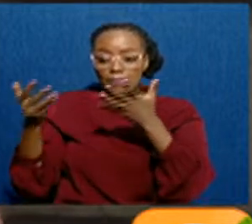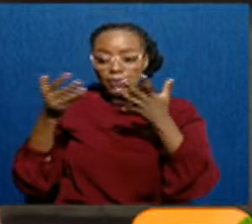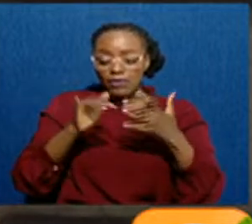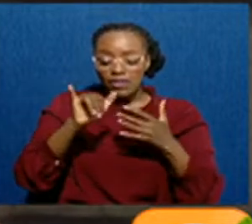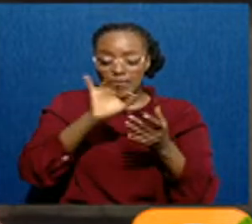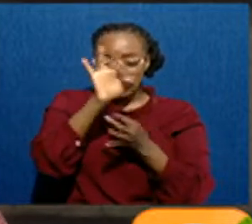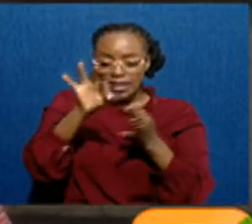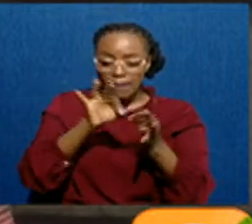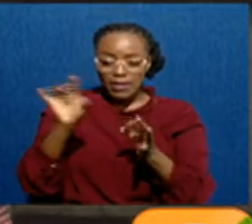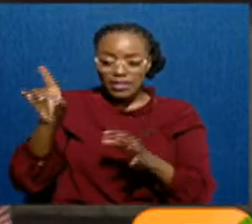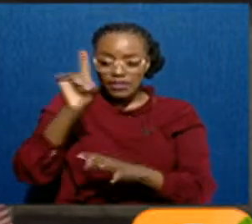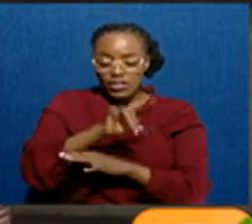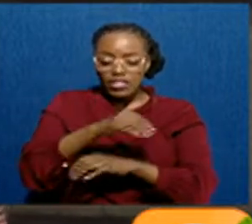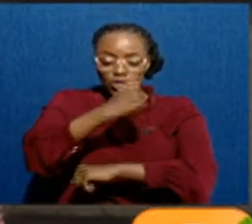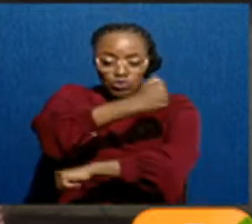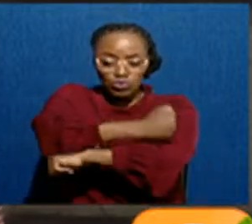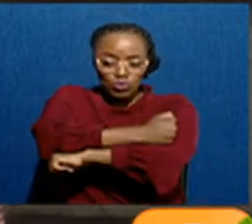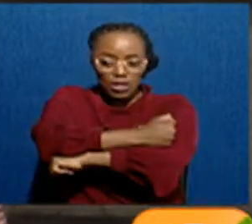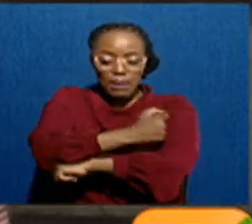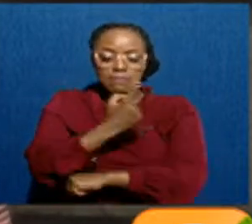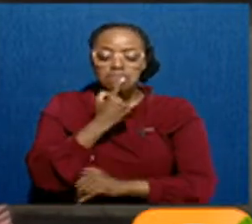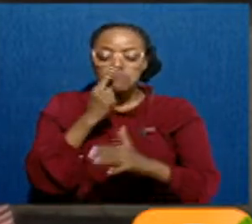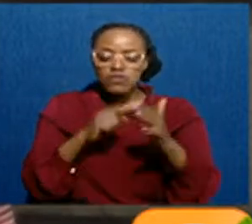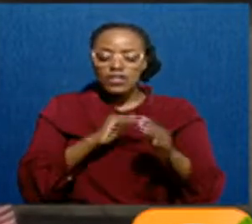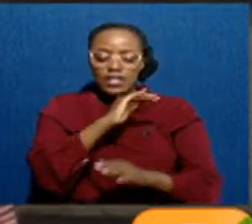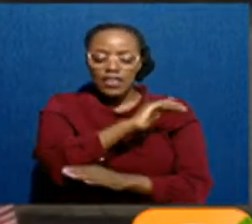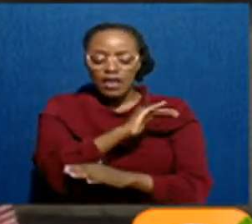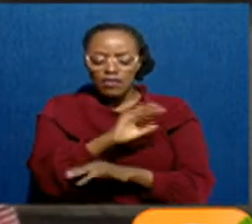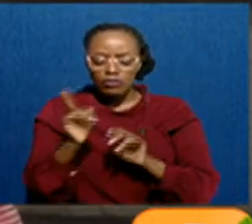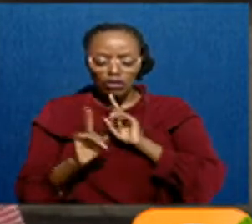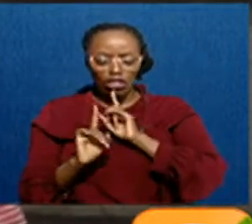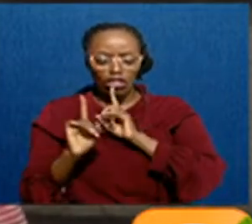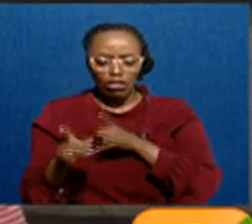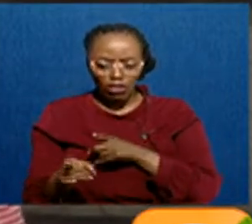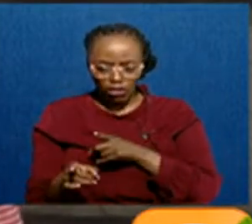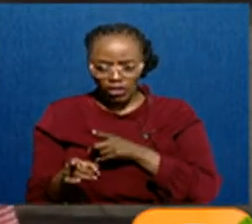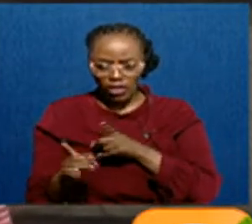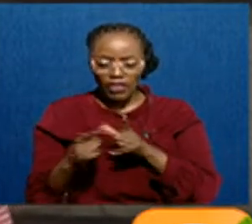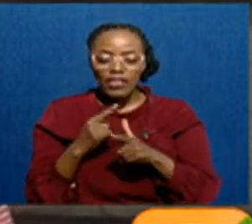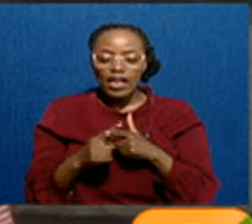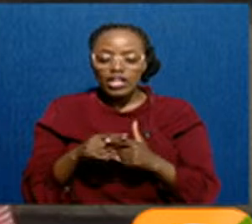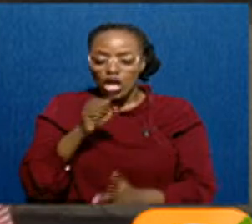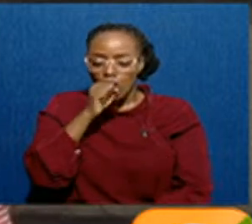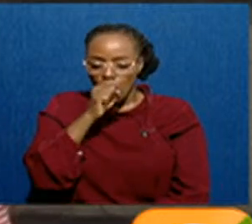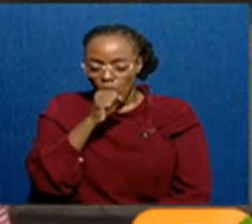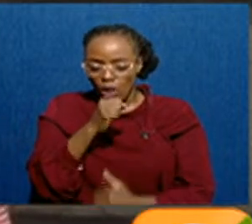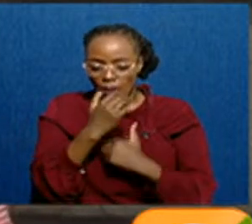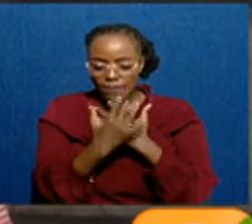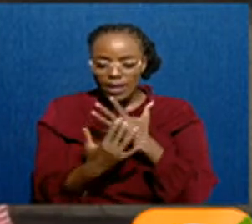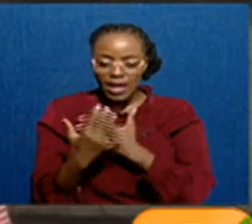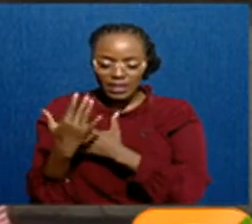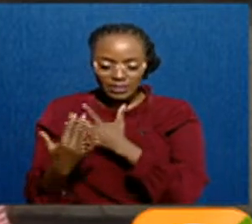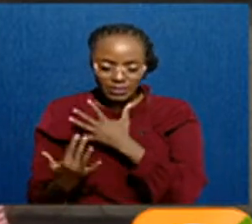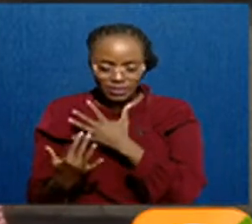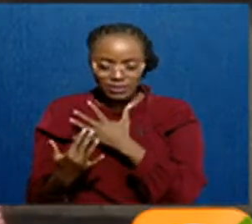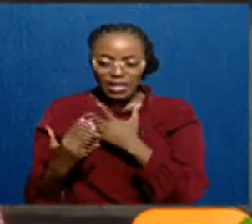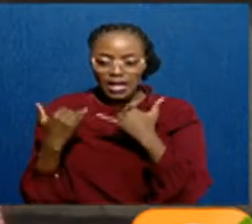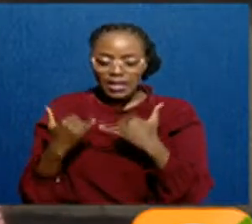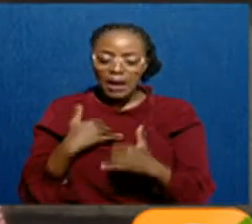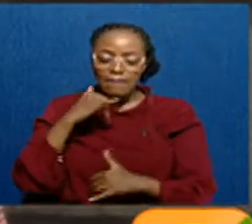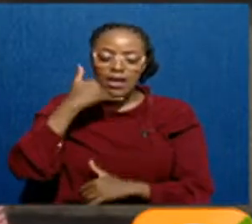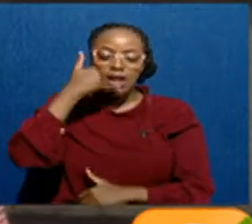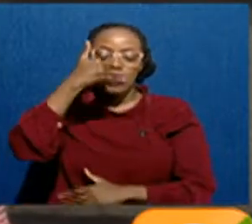siku alikuwa shuleni, akaniambia njioni ametapika na akakoa ndamu. Sasa